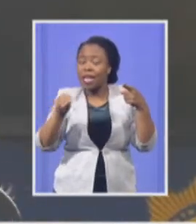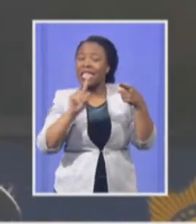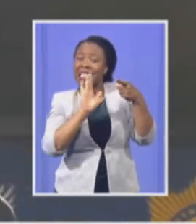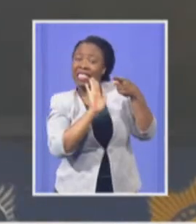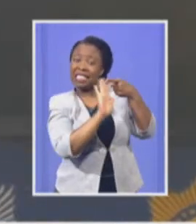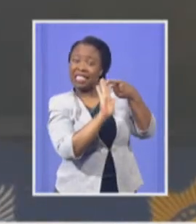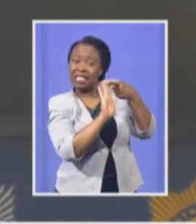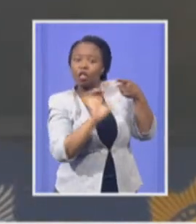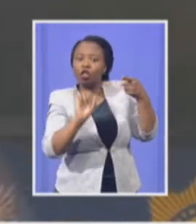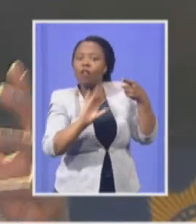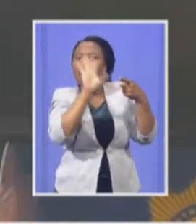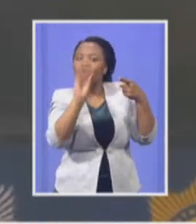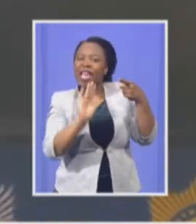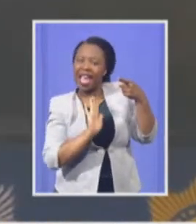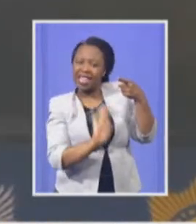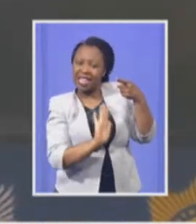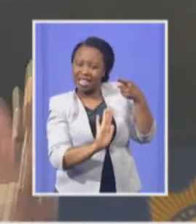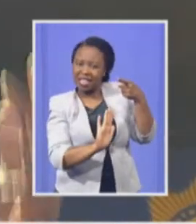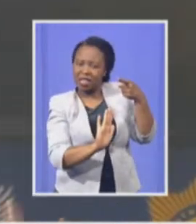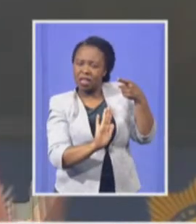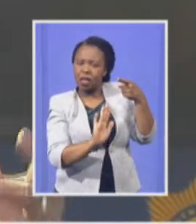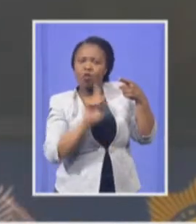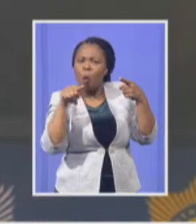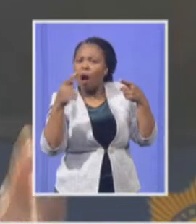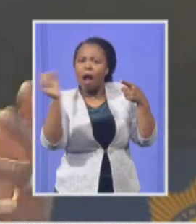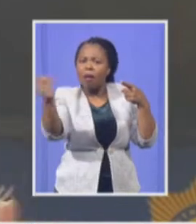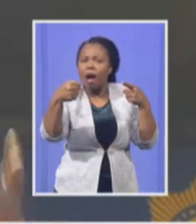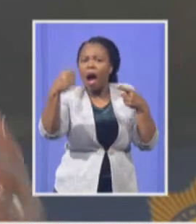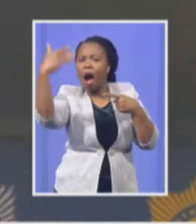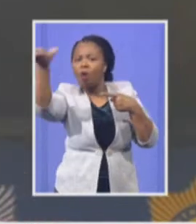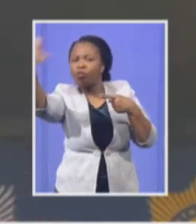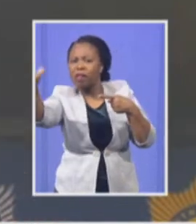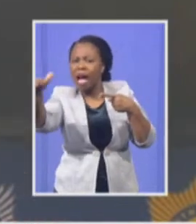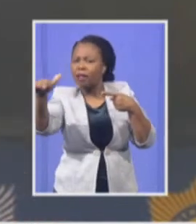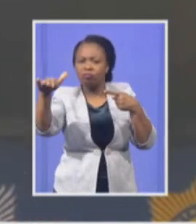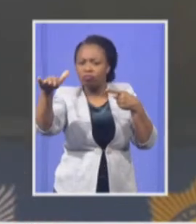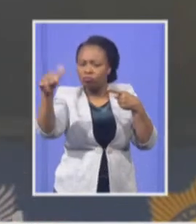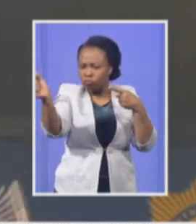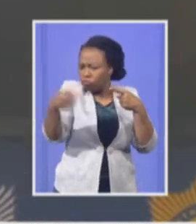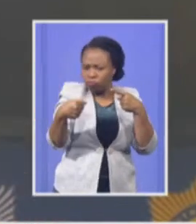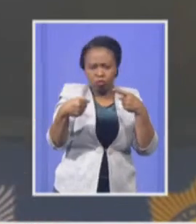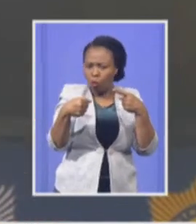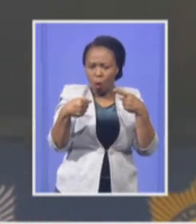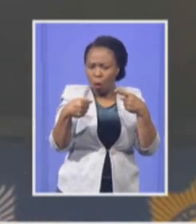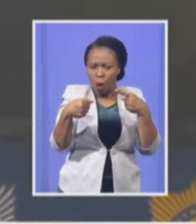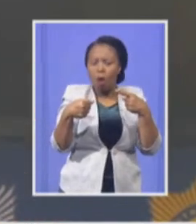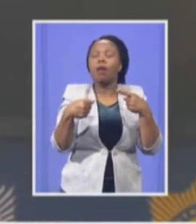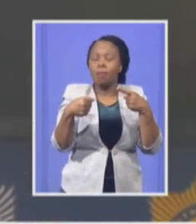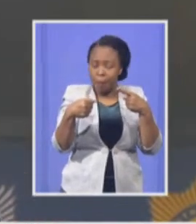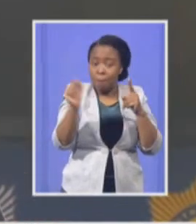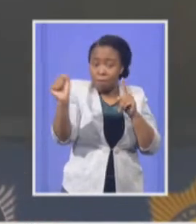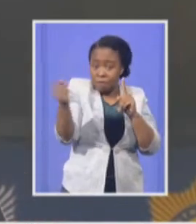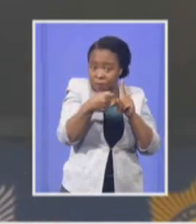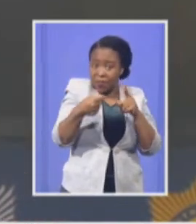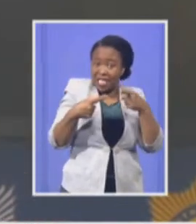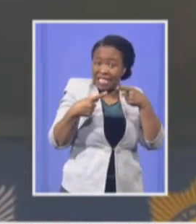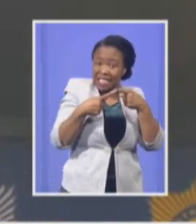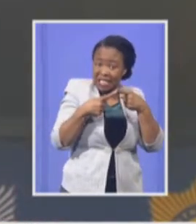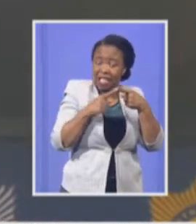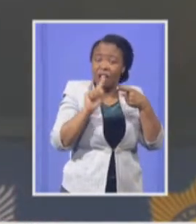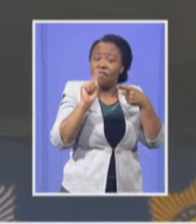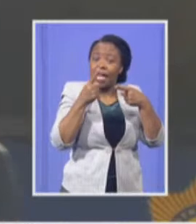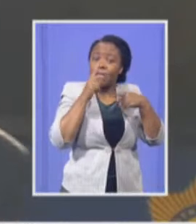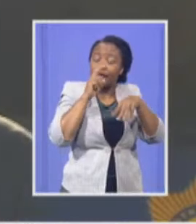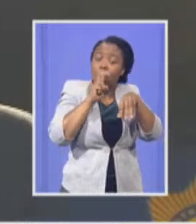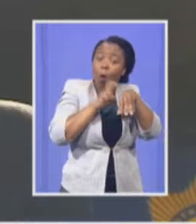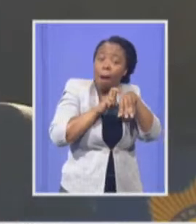African awuqashwa uma uvela ngaphandle kwezwe fanele uqashwe ube yi-South African fanele